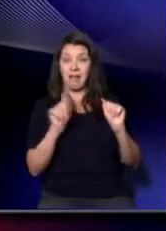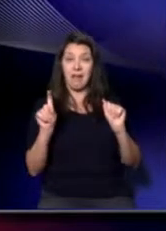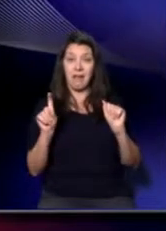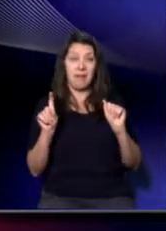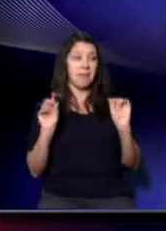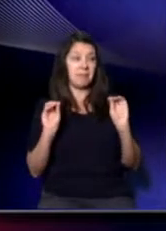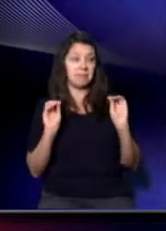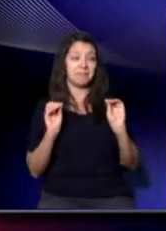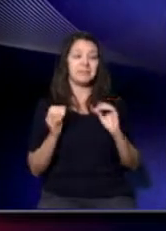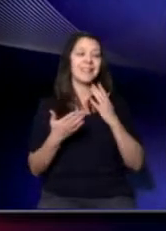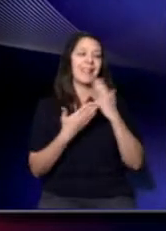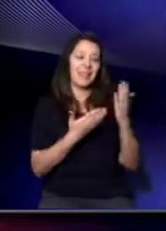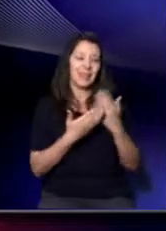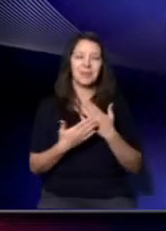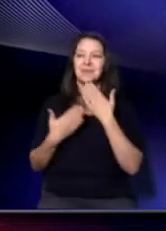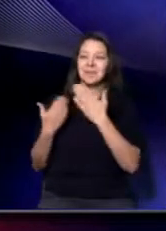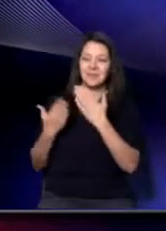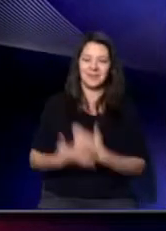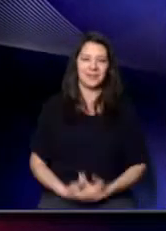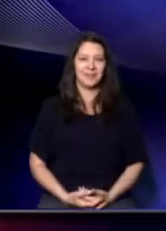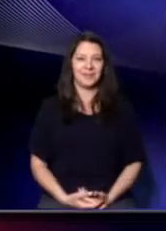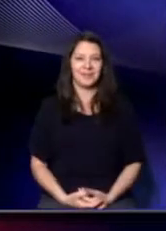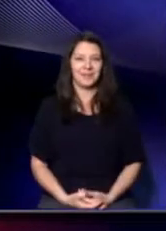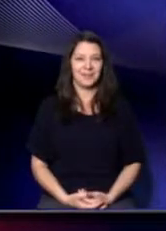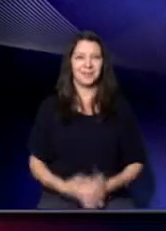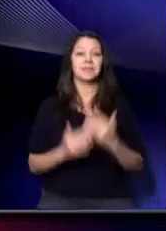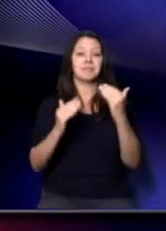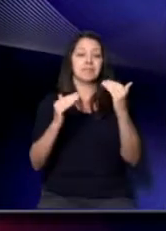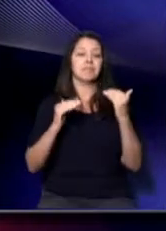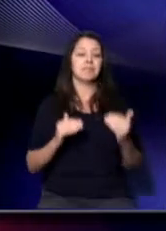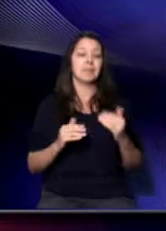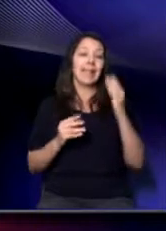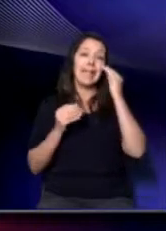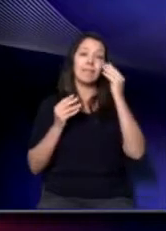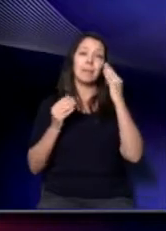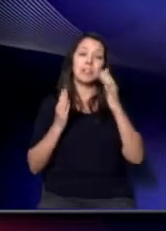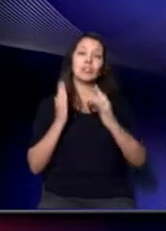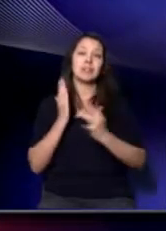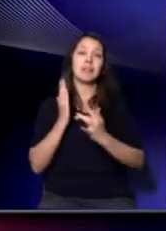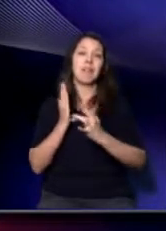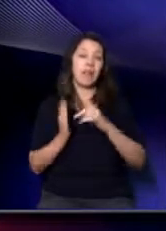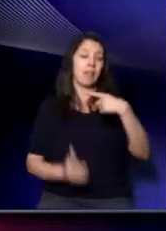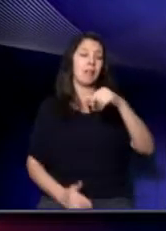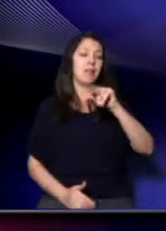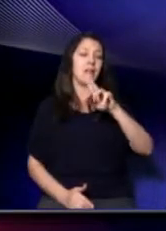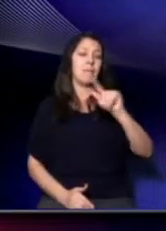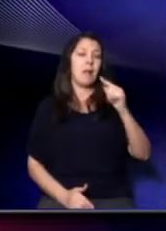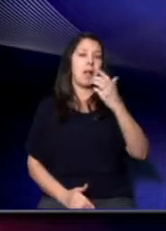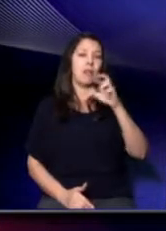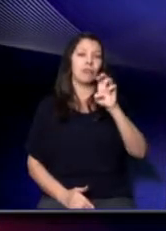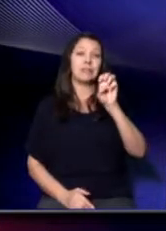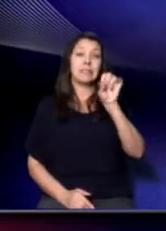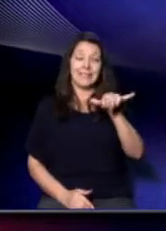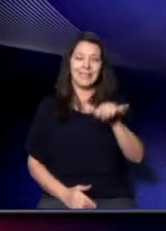Thank you very much. Thank you. Next is information technology, Paul Creasy.